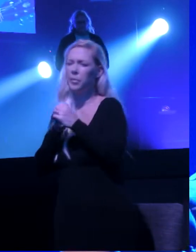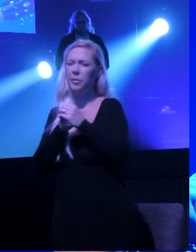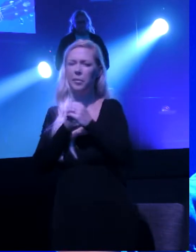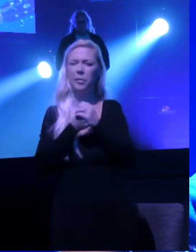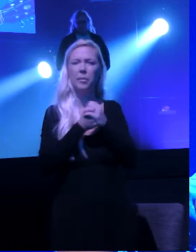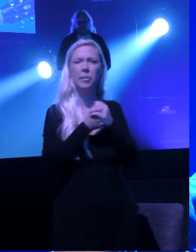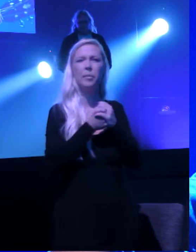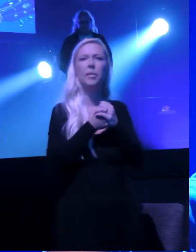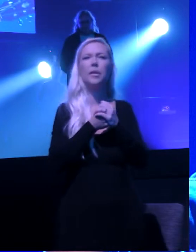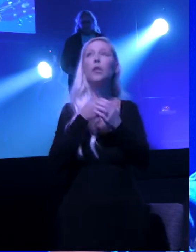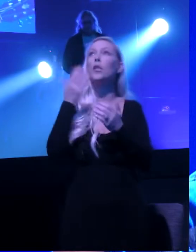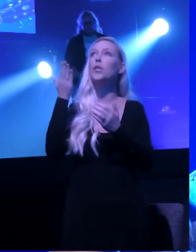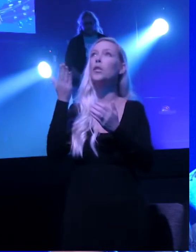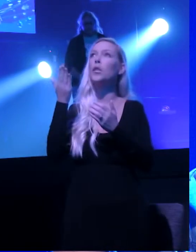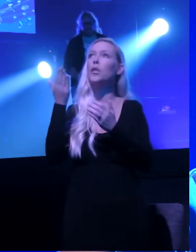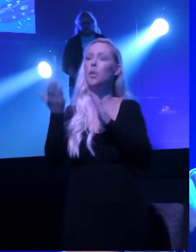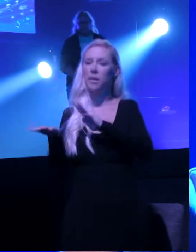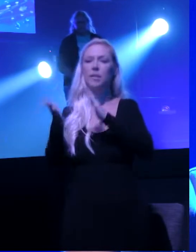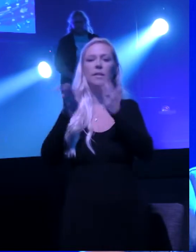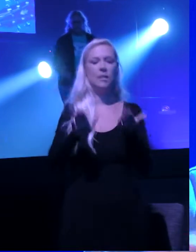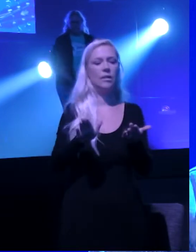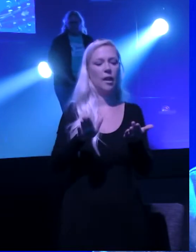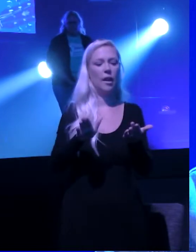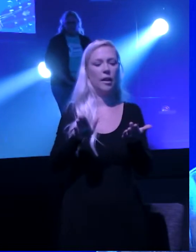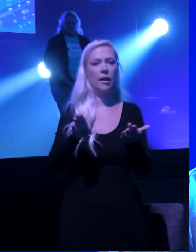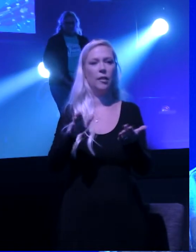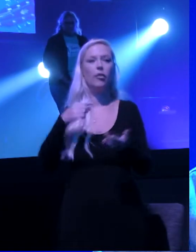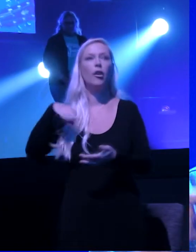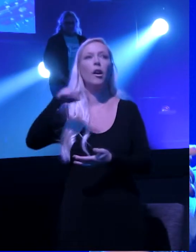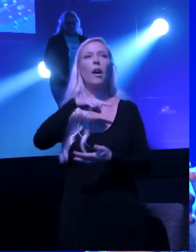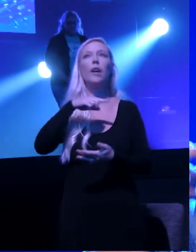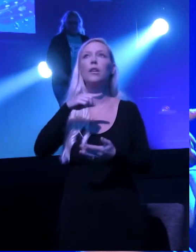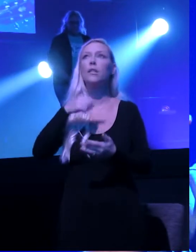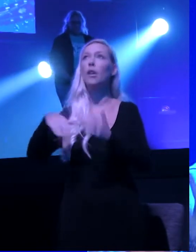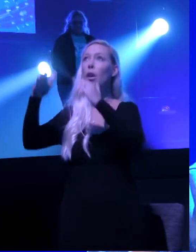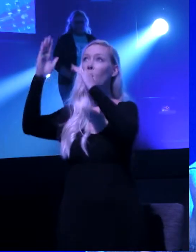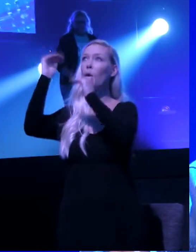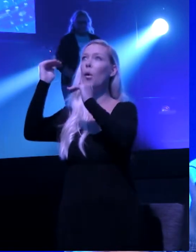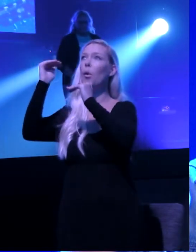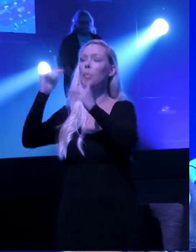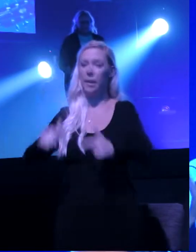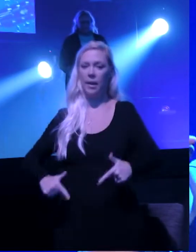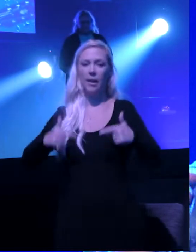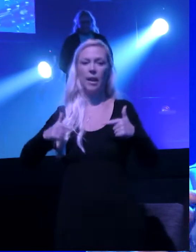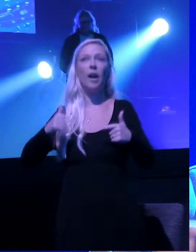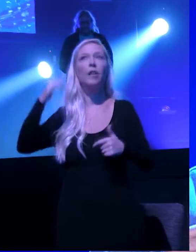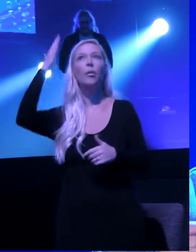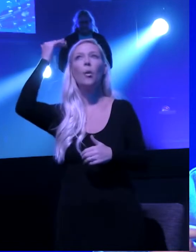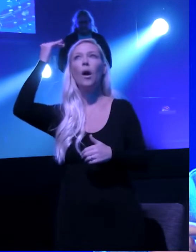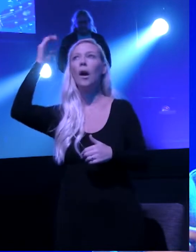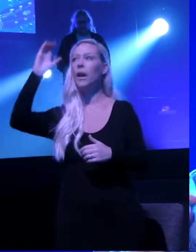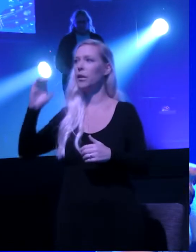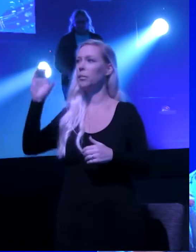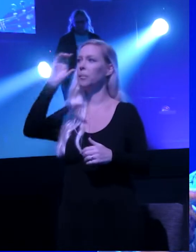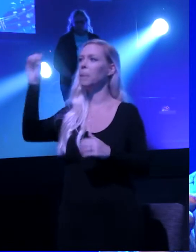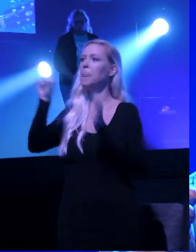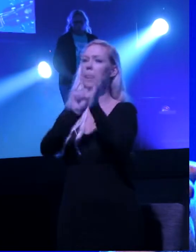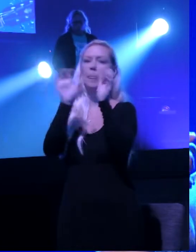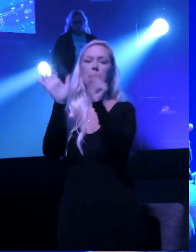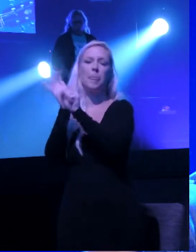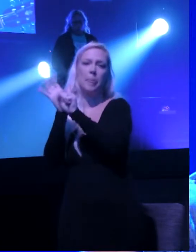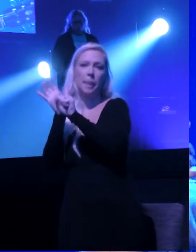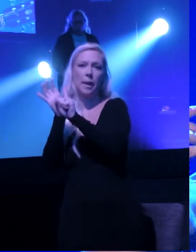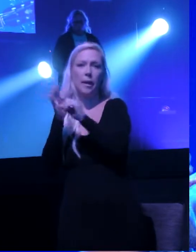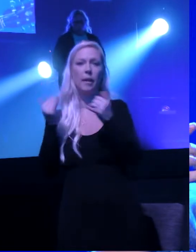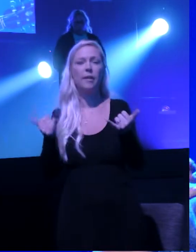responsible for our salvation, responsible for hope and life that we've been given through your blood on a cross. And as we take a piece of bread and a cup of juice,